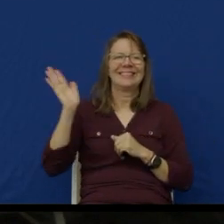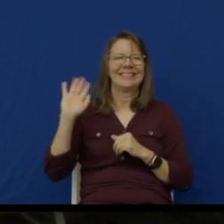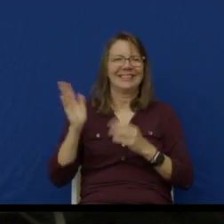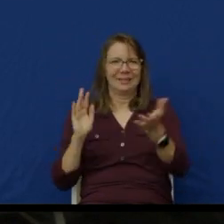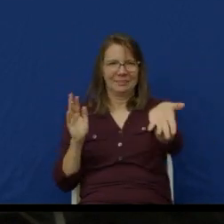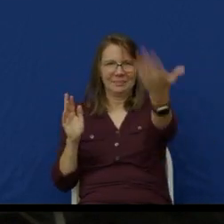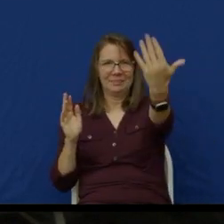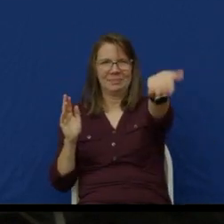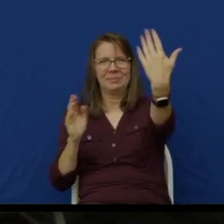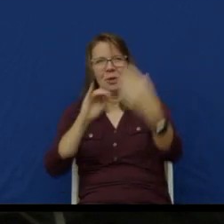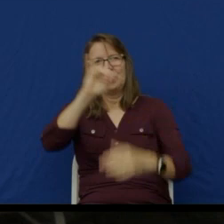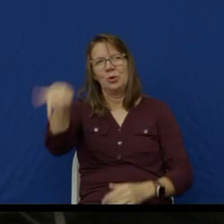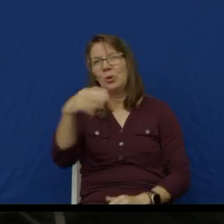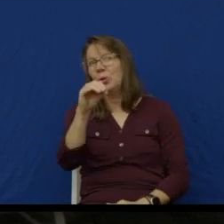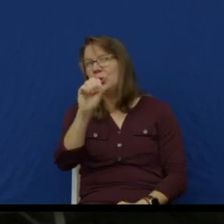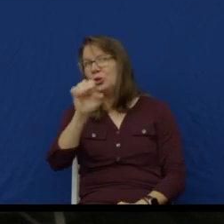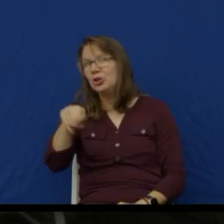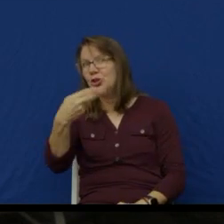Joe.